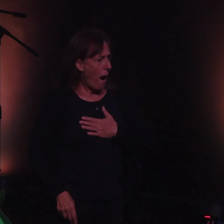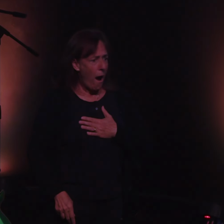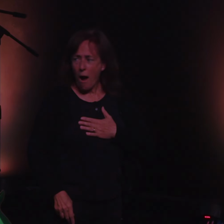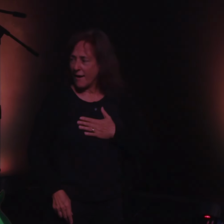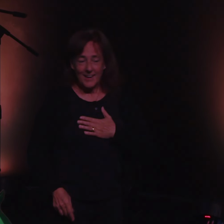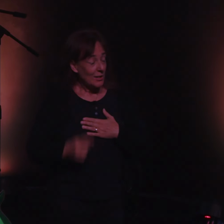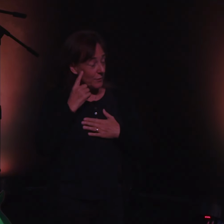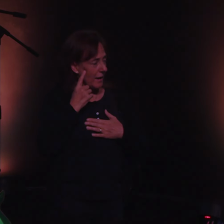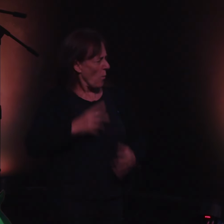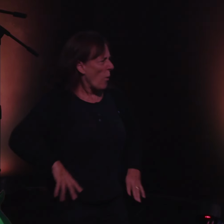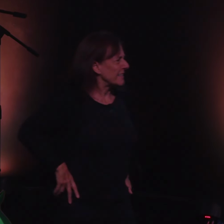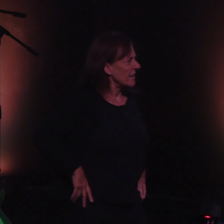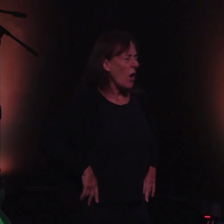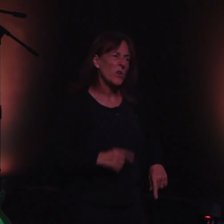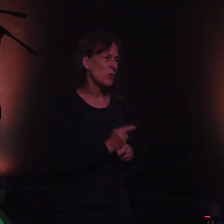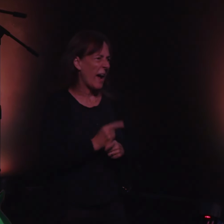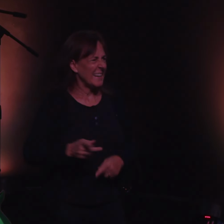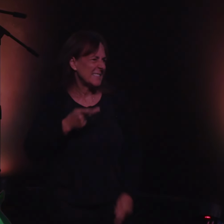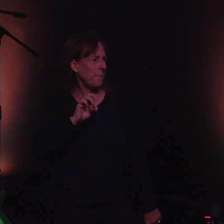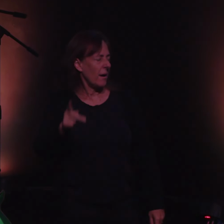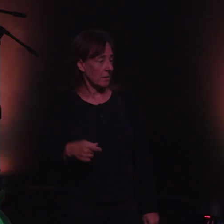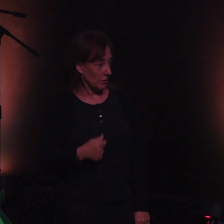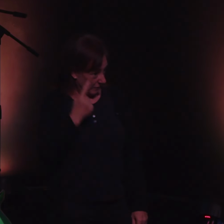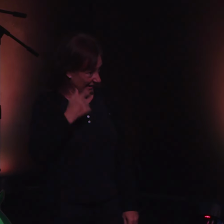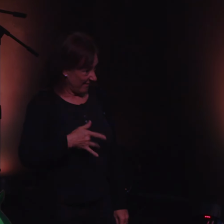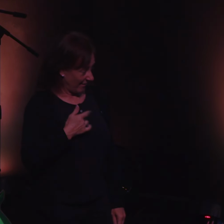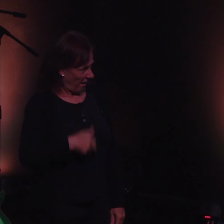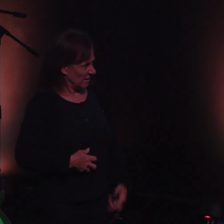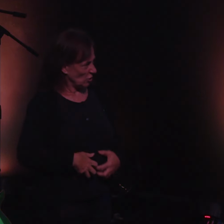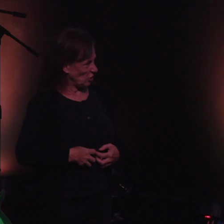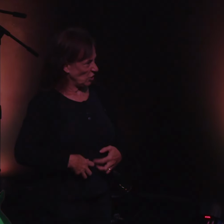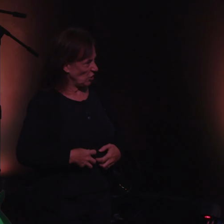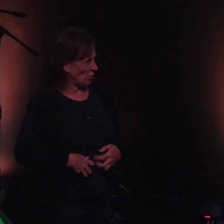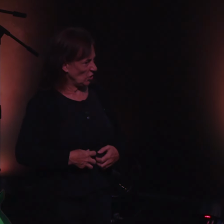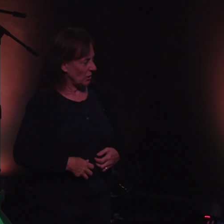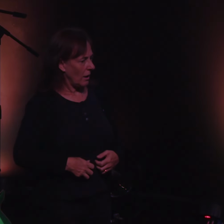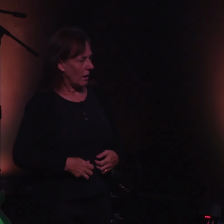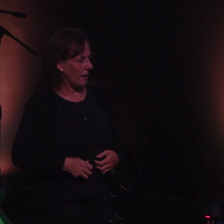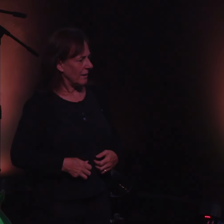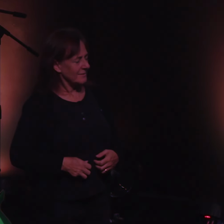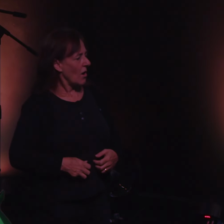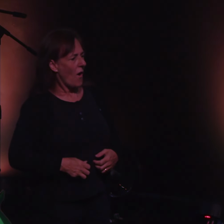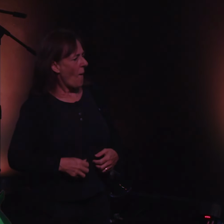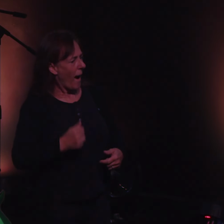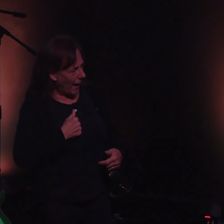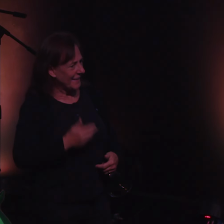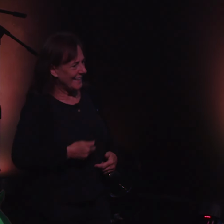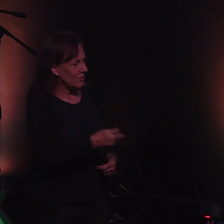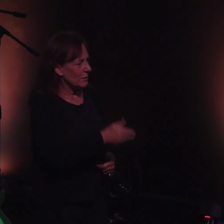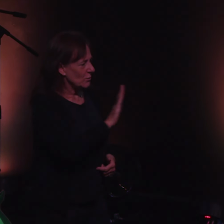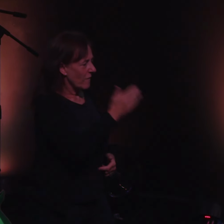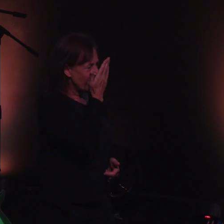Do you think I would be like, nah, you're right. Yeah. I love my daughter, but no. No, I'm going to introduce